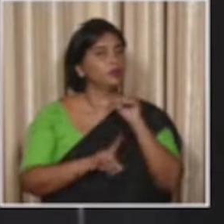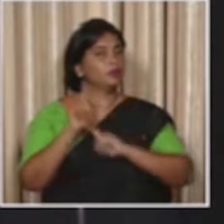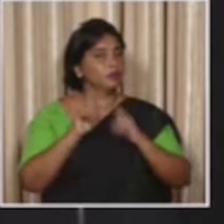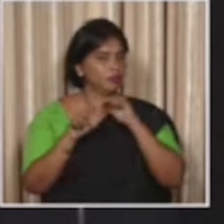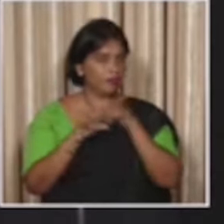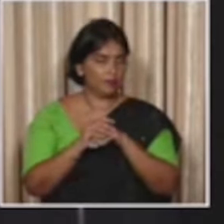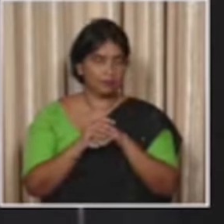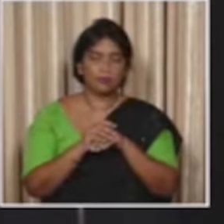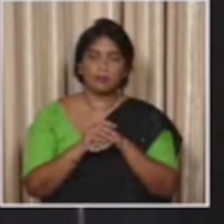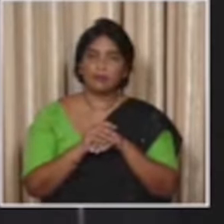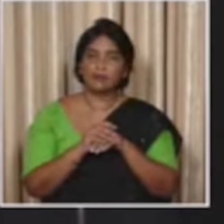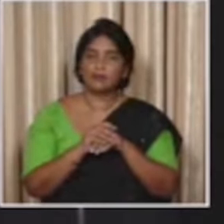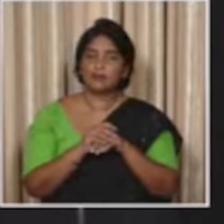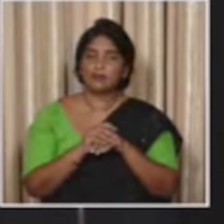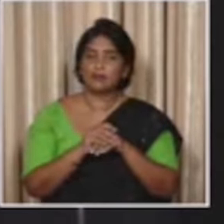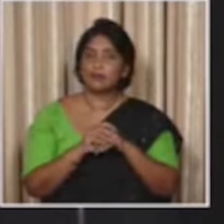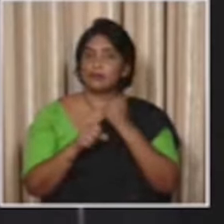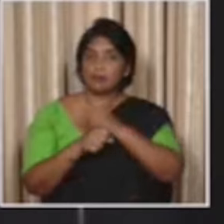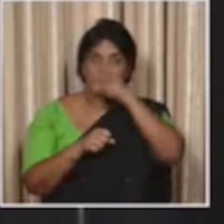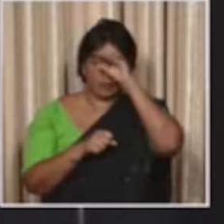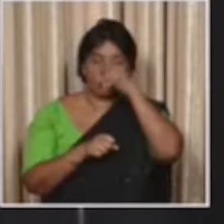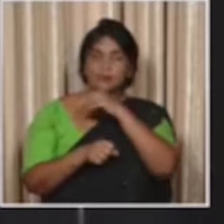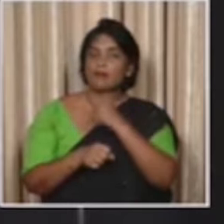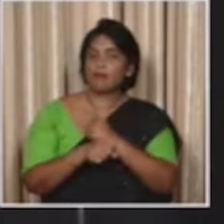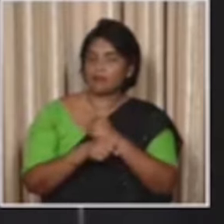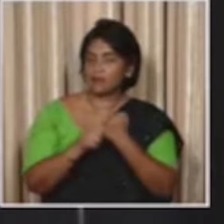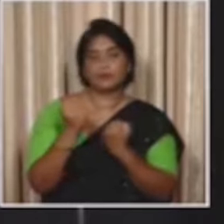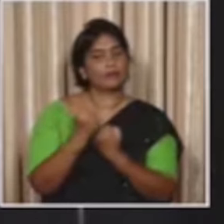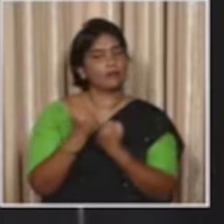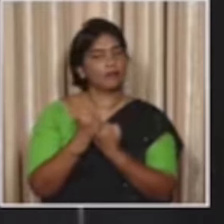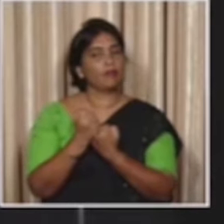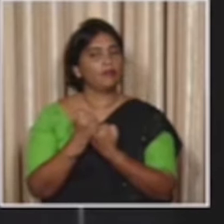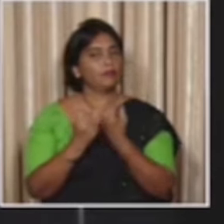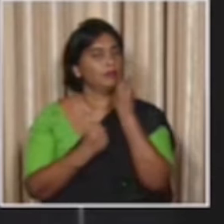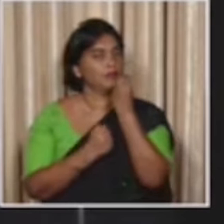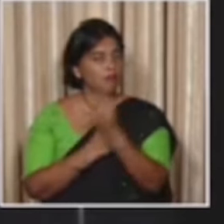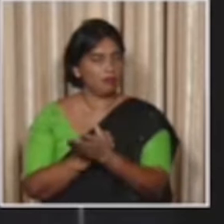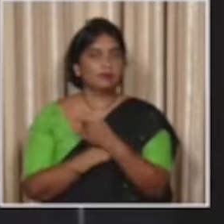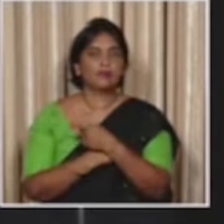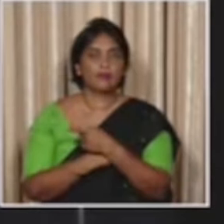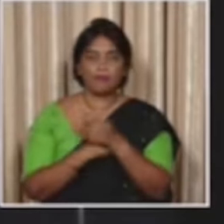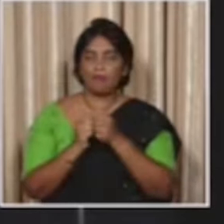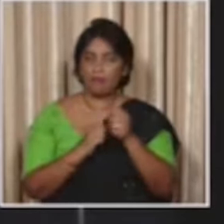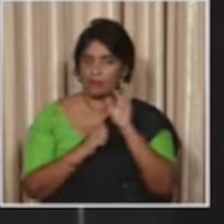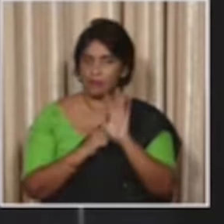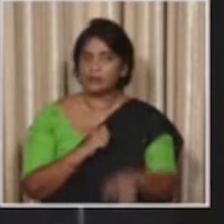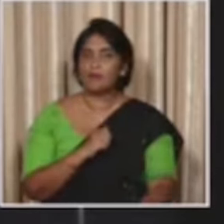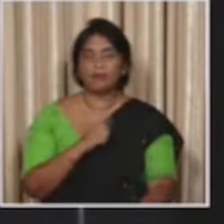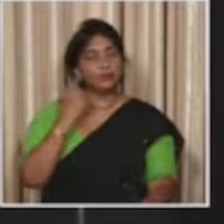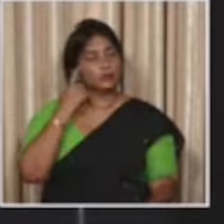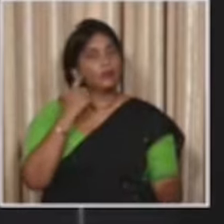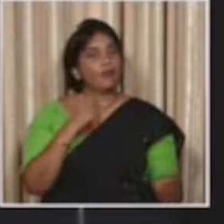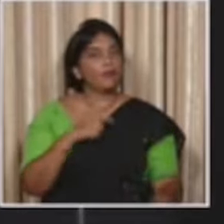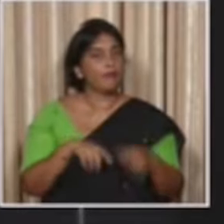supporting. It's unfortunate that many countries in the region still maintain diplomatic